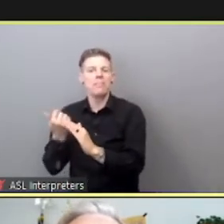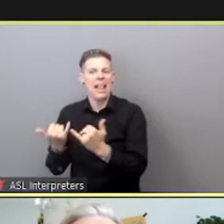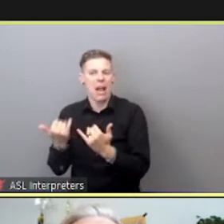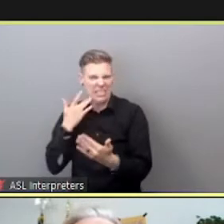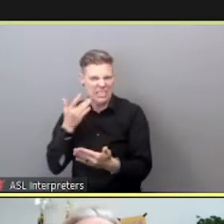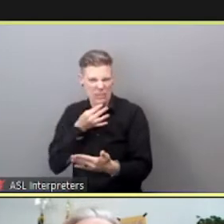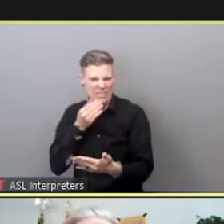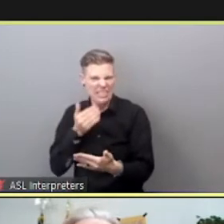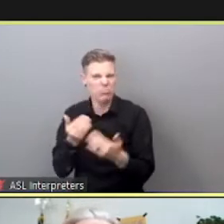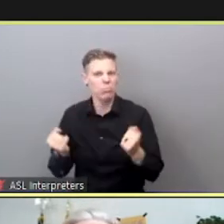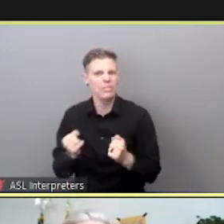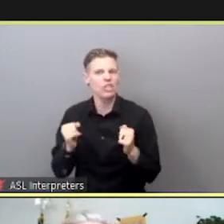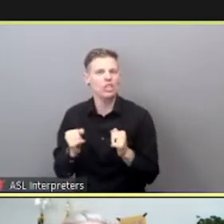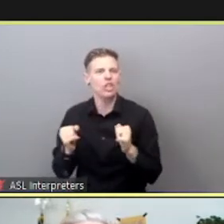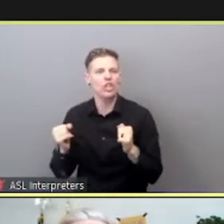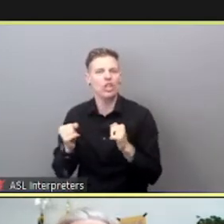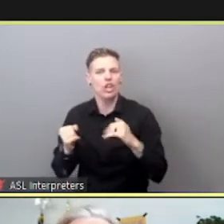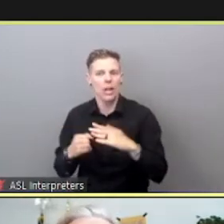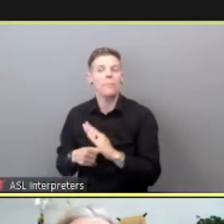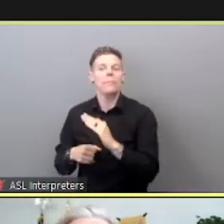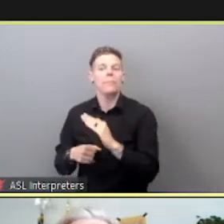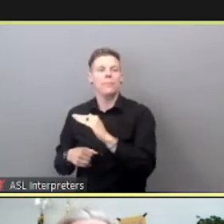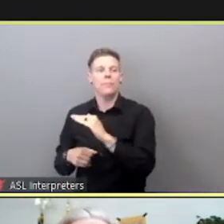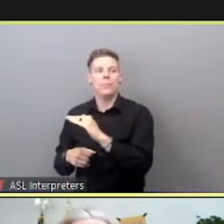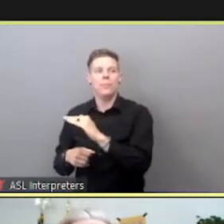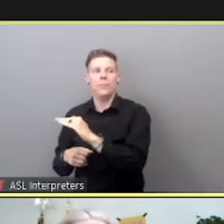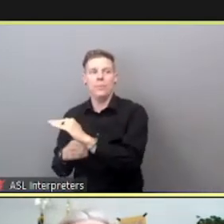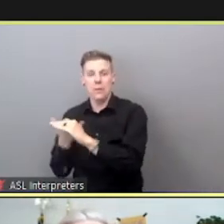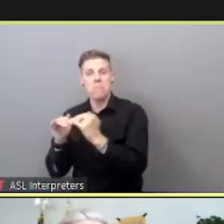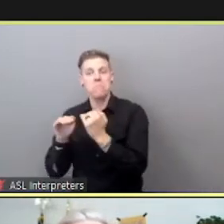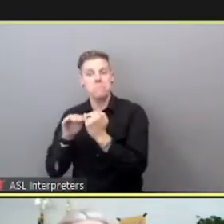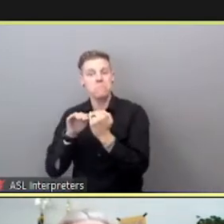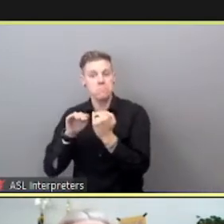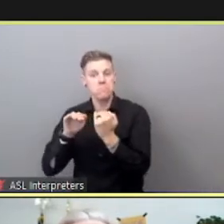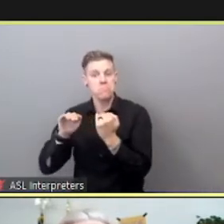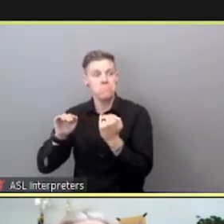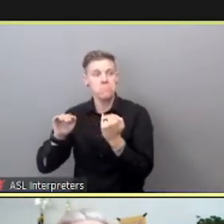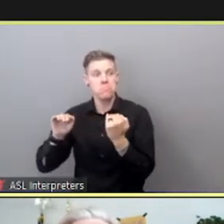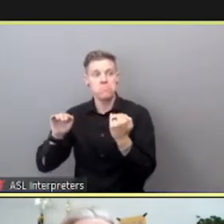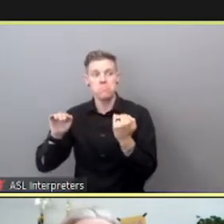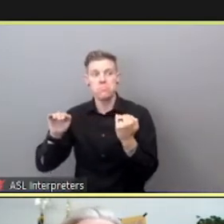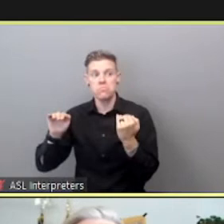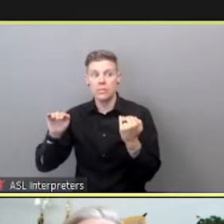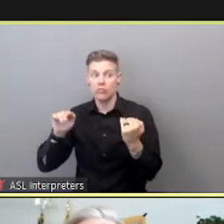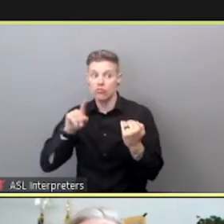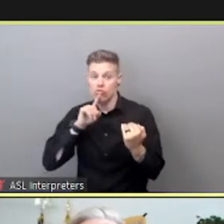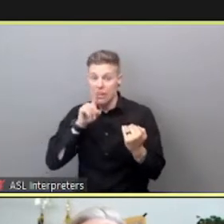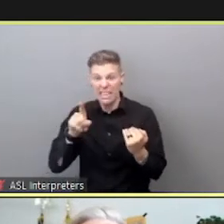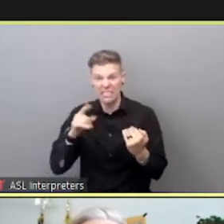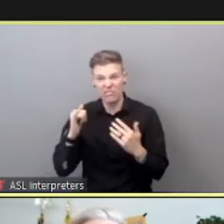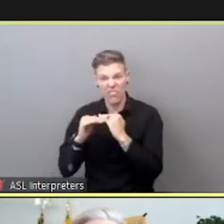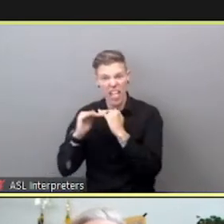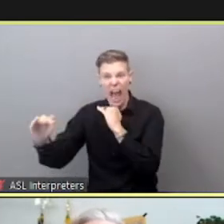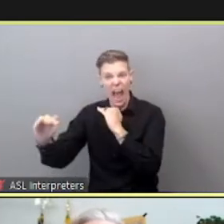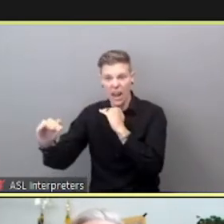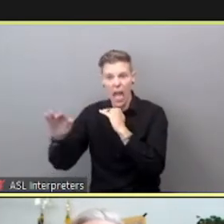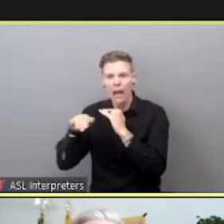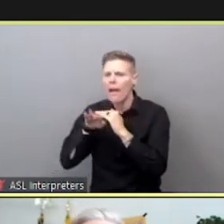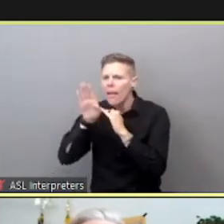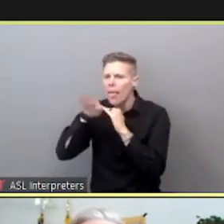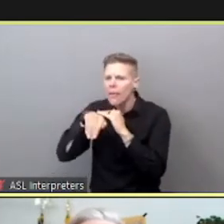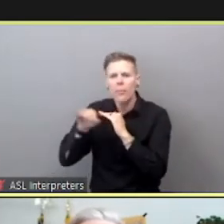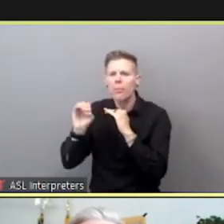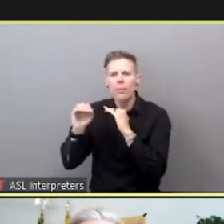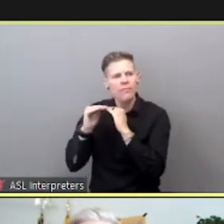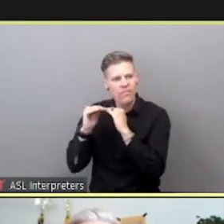In fact, it's plateaued. It's really pretty much a flat line, and that's a big problem for